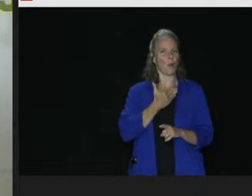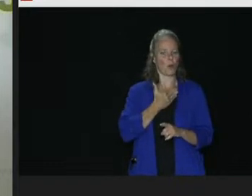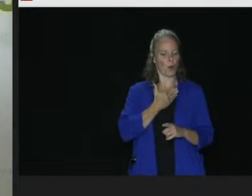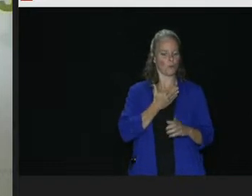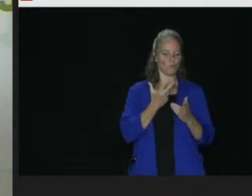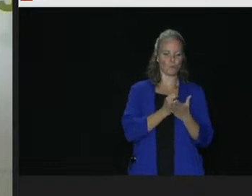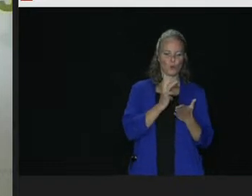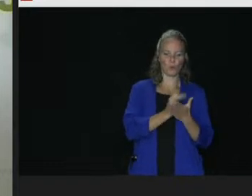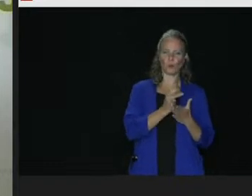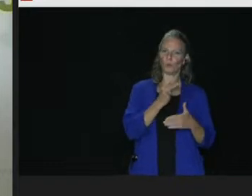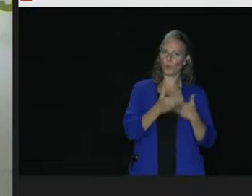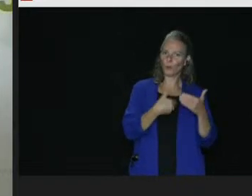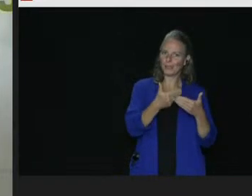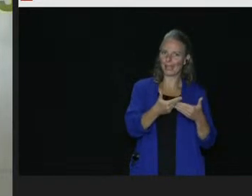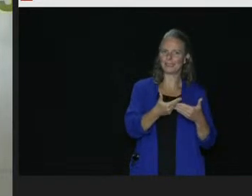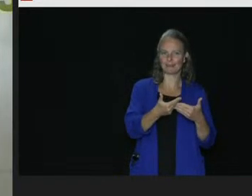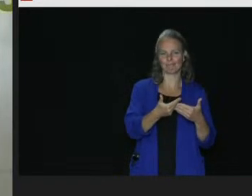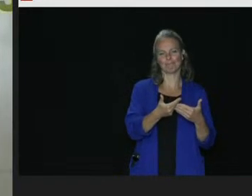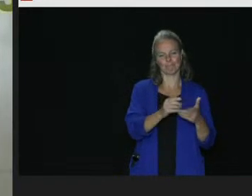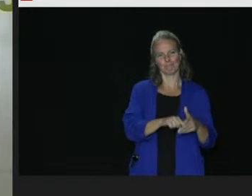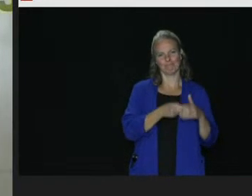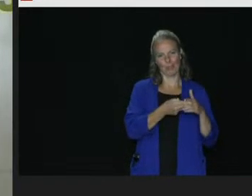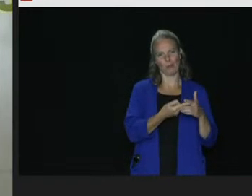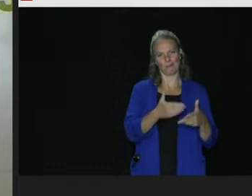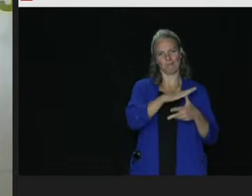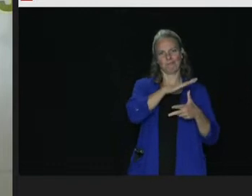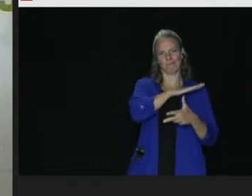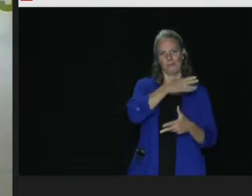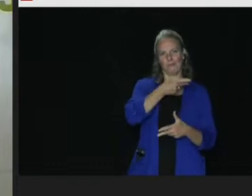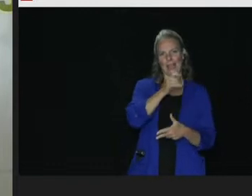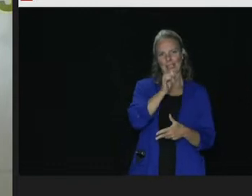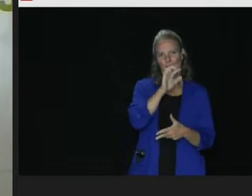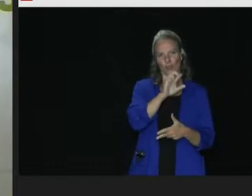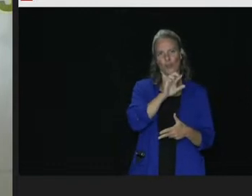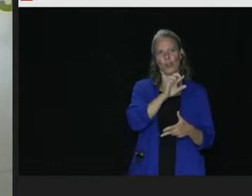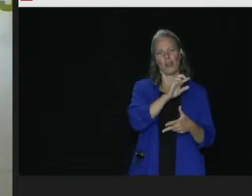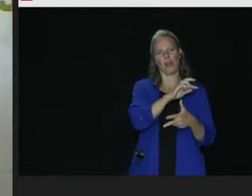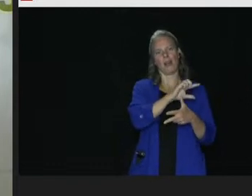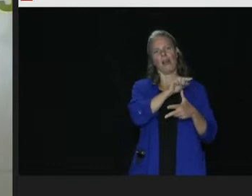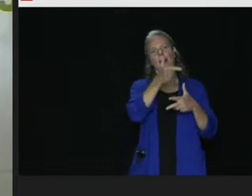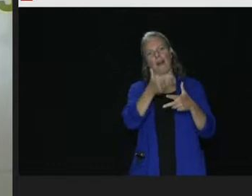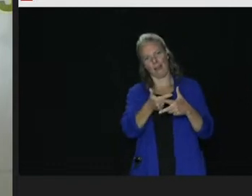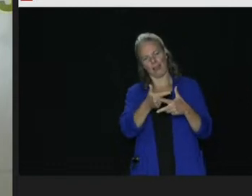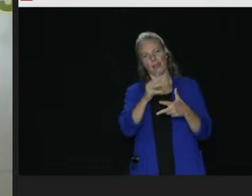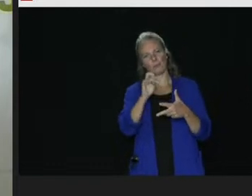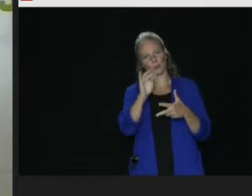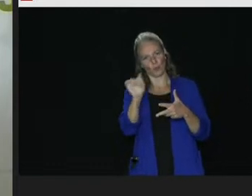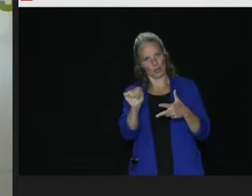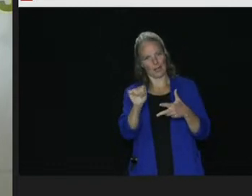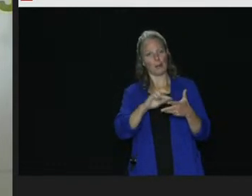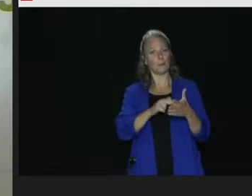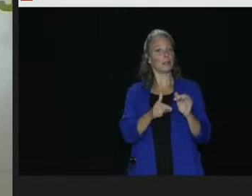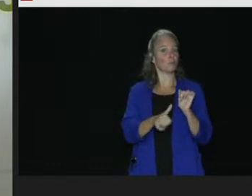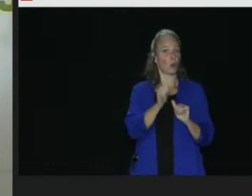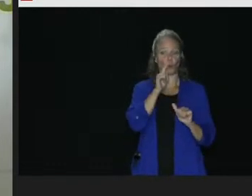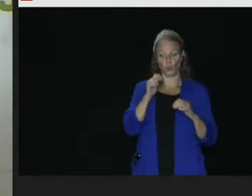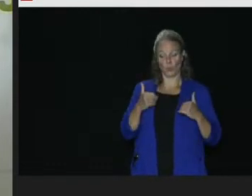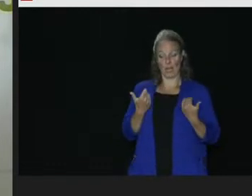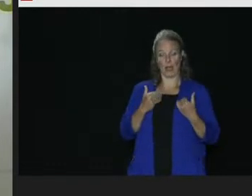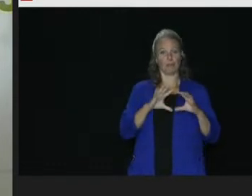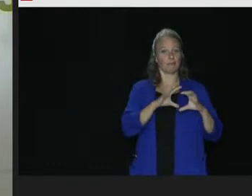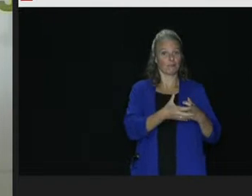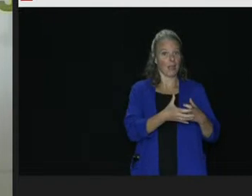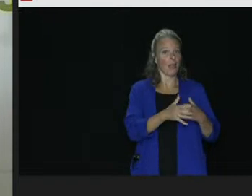rolled out. Having started with the Pfizer vaccine, many of the youth have been vaccinated with